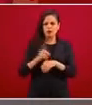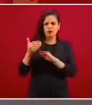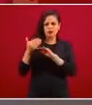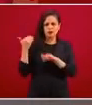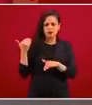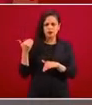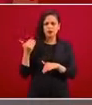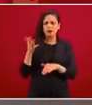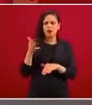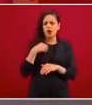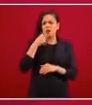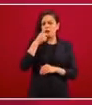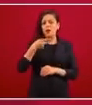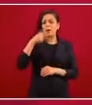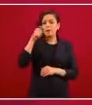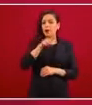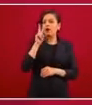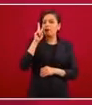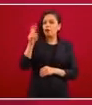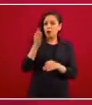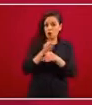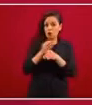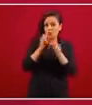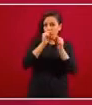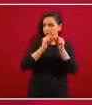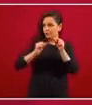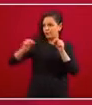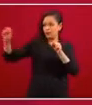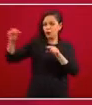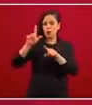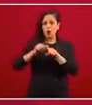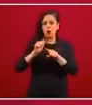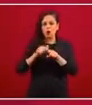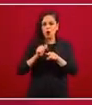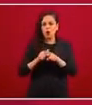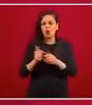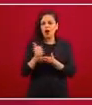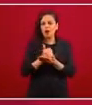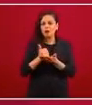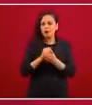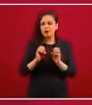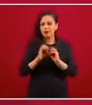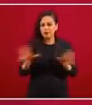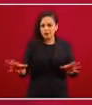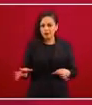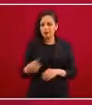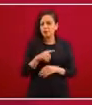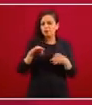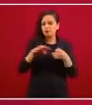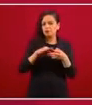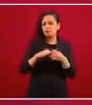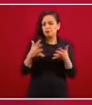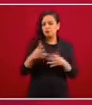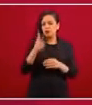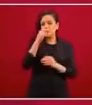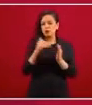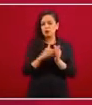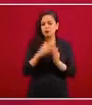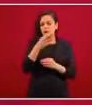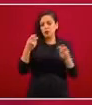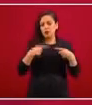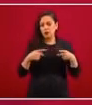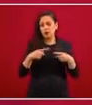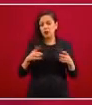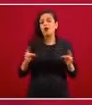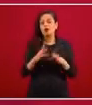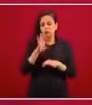graphic that we have presenting for over 10 days. I just presented the graphic. It's over a little bit over